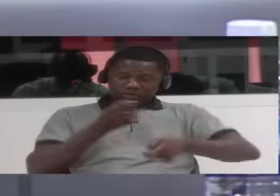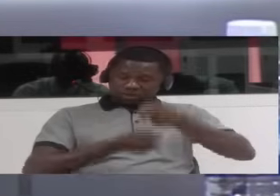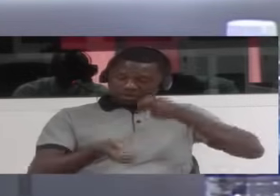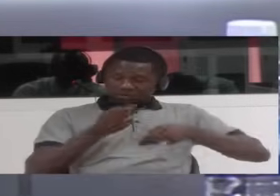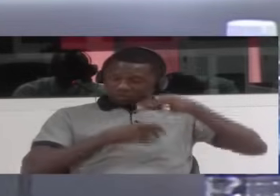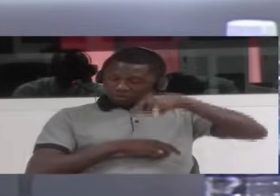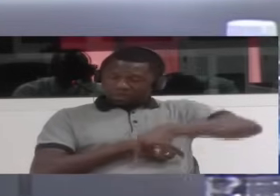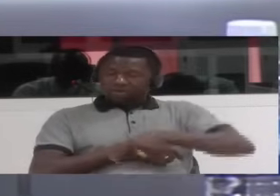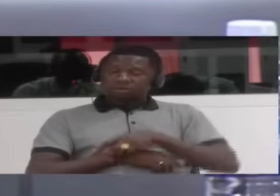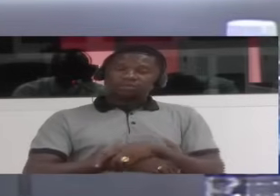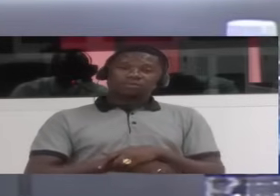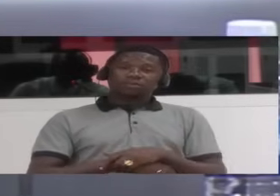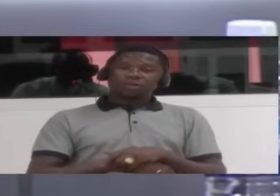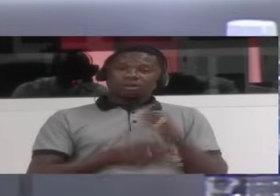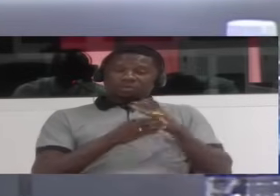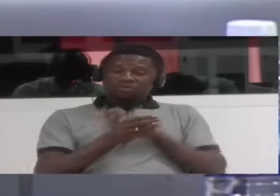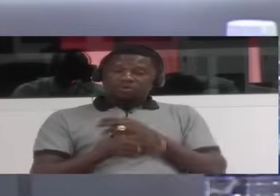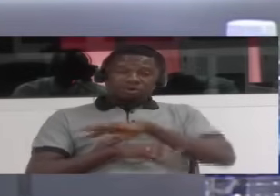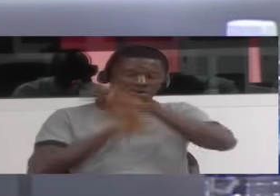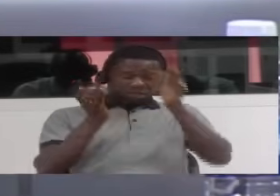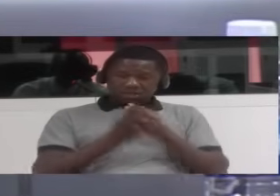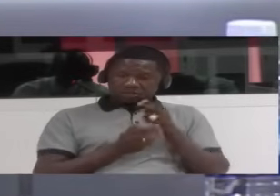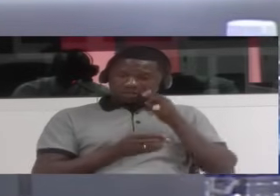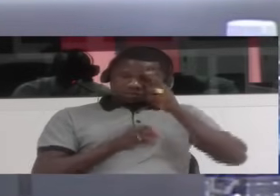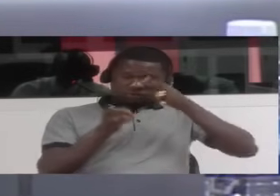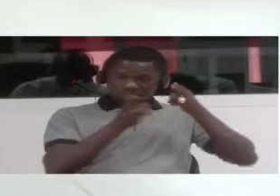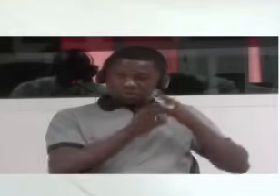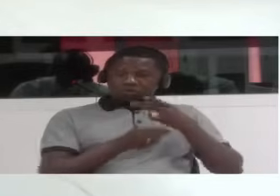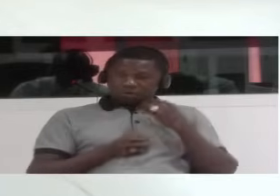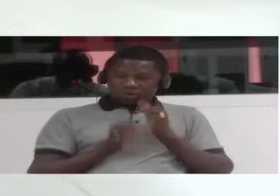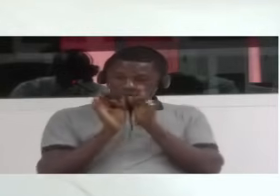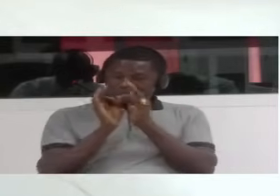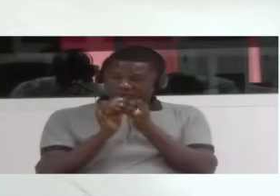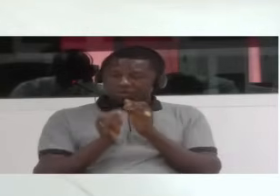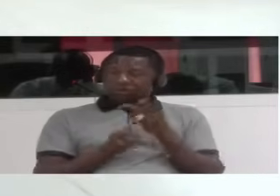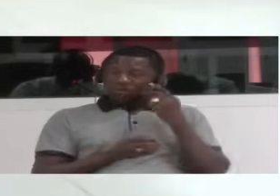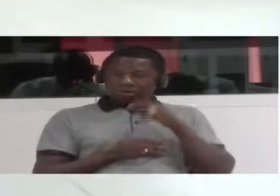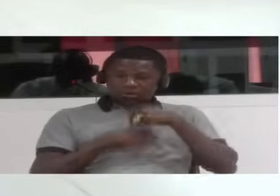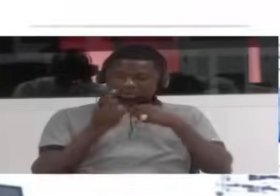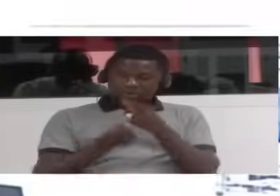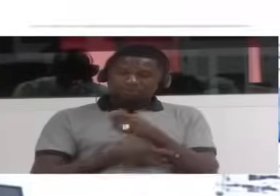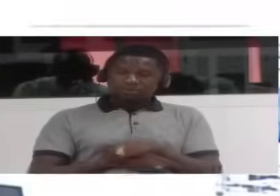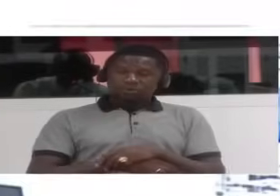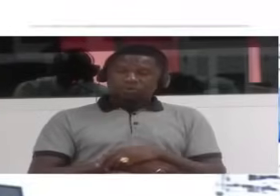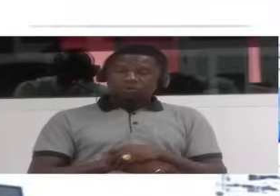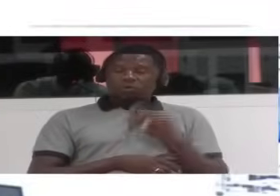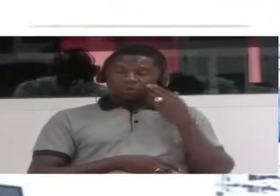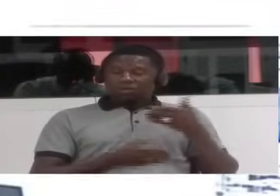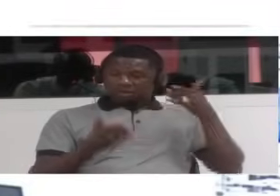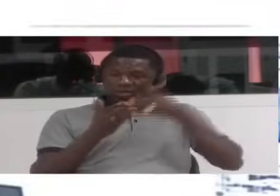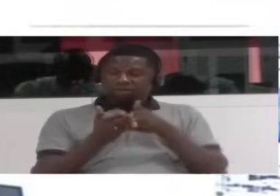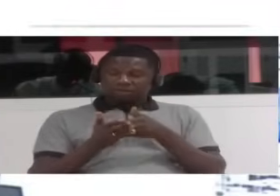Before all that shooting, were you told what you were supposed to do? Okay, when we arrived at the ground, yes. Solo said these people are